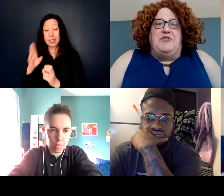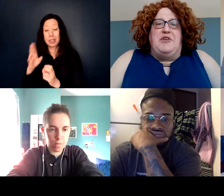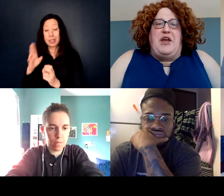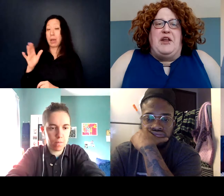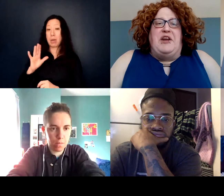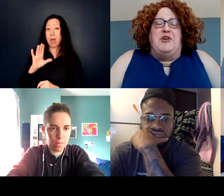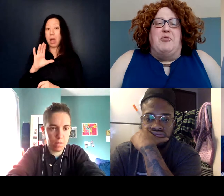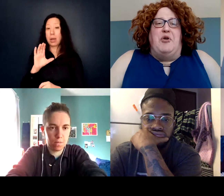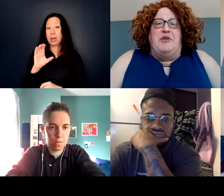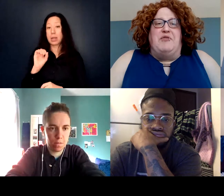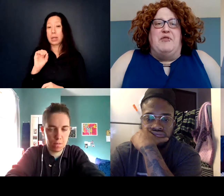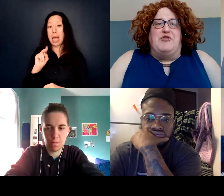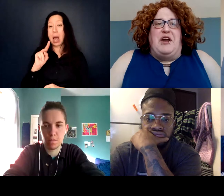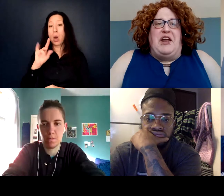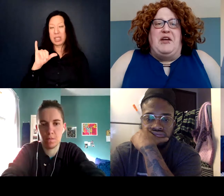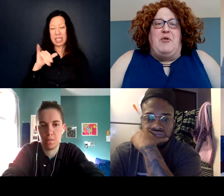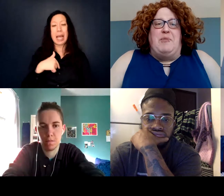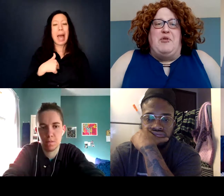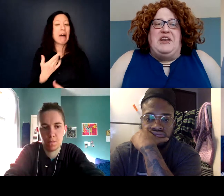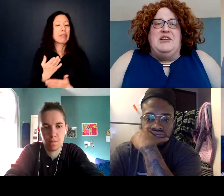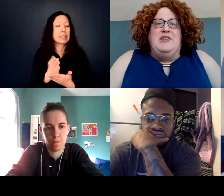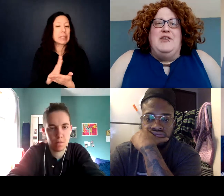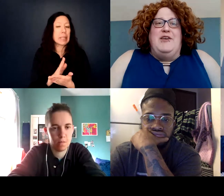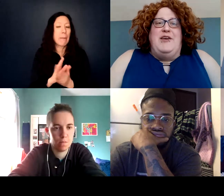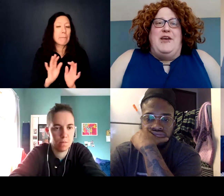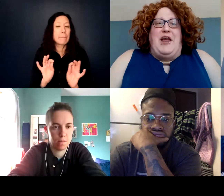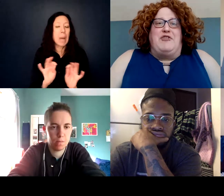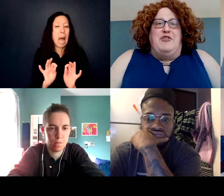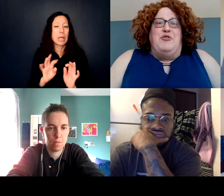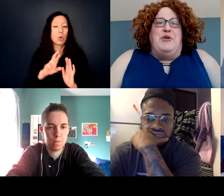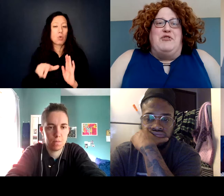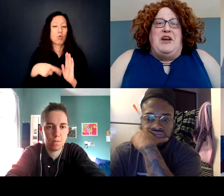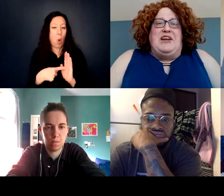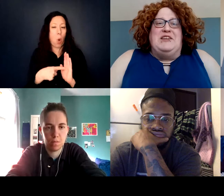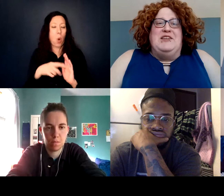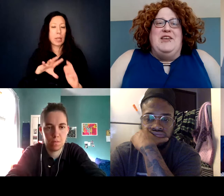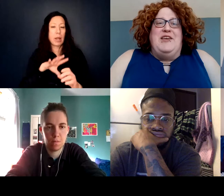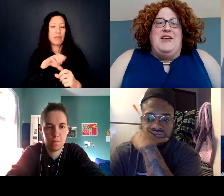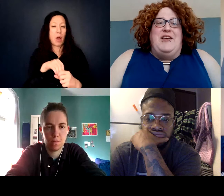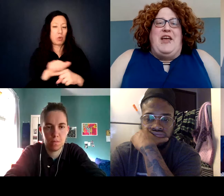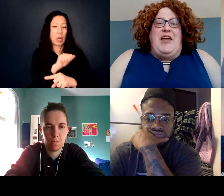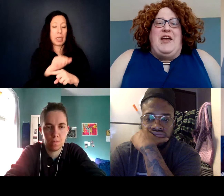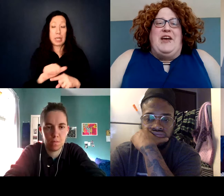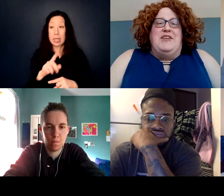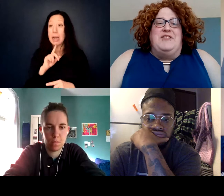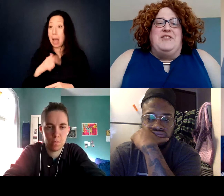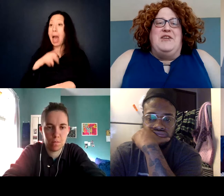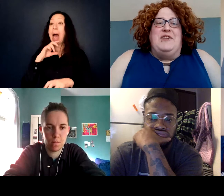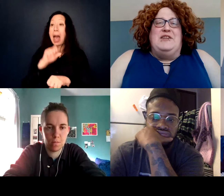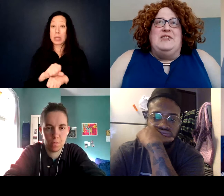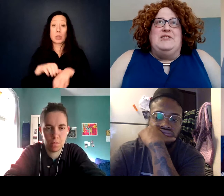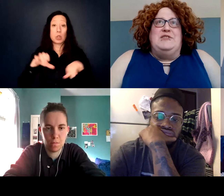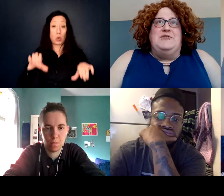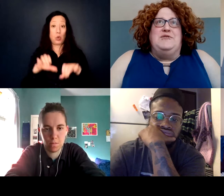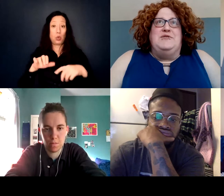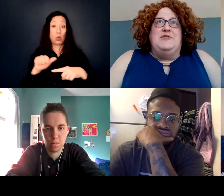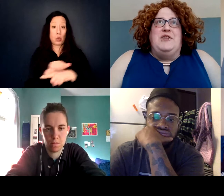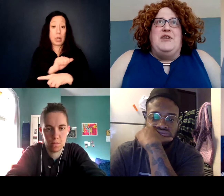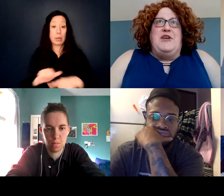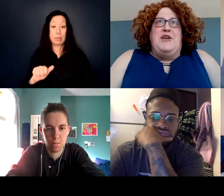I had a minor role involved in training at one point and actually doing training. And